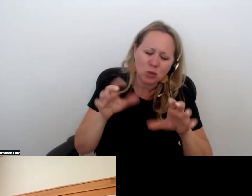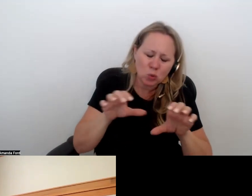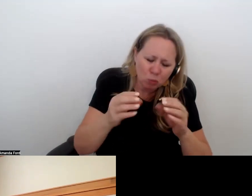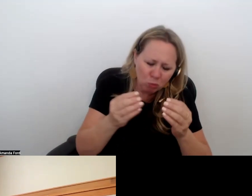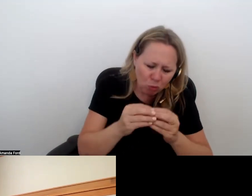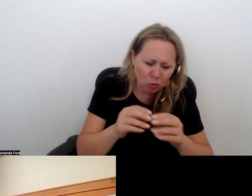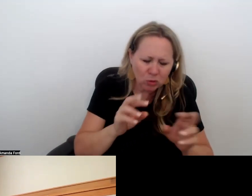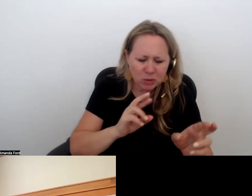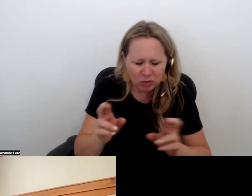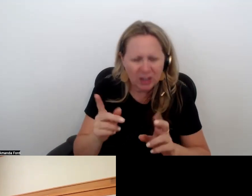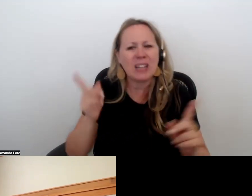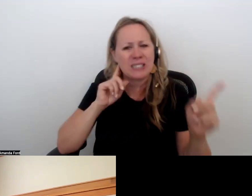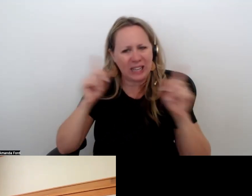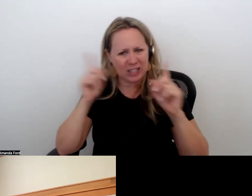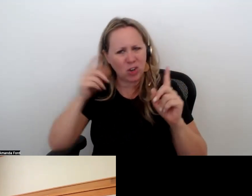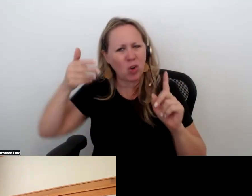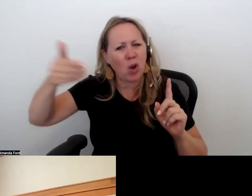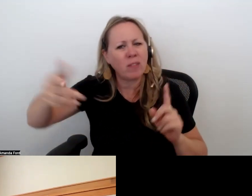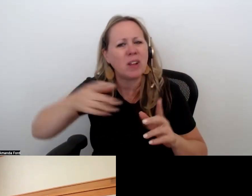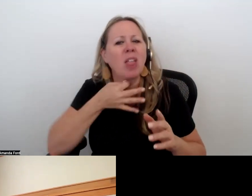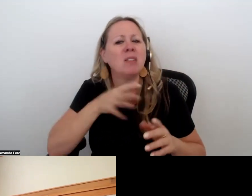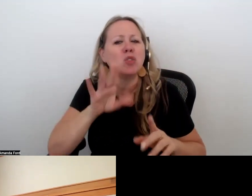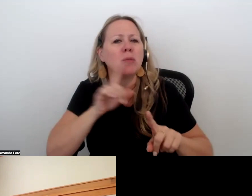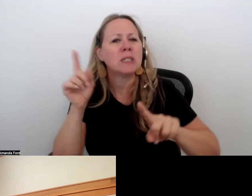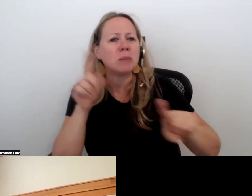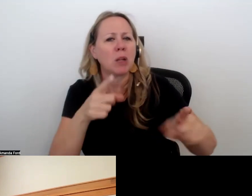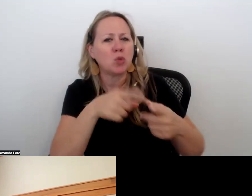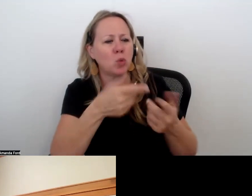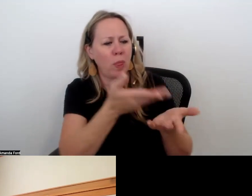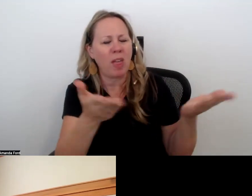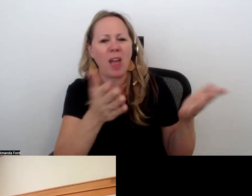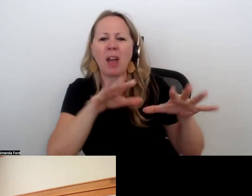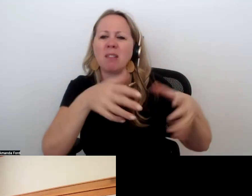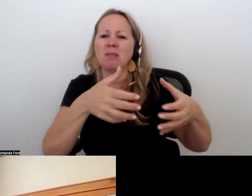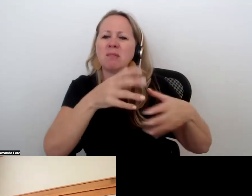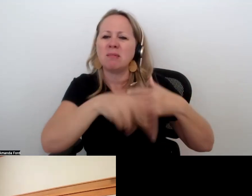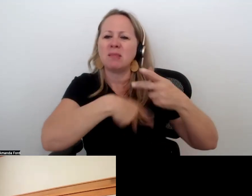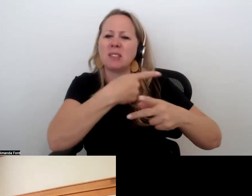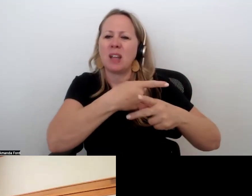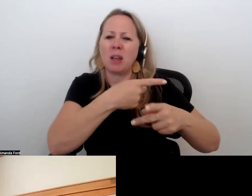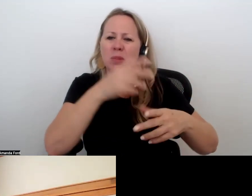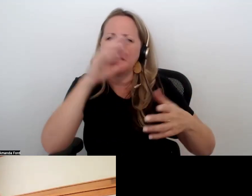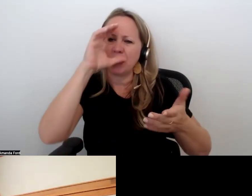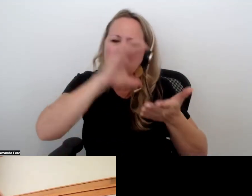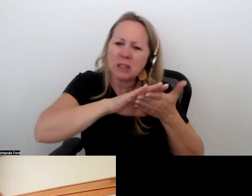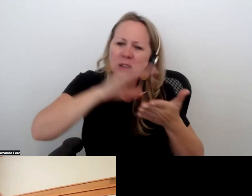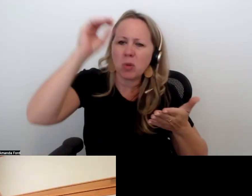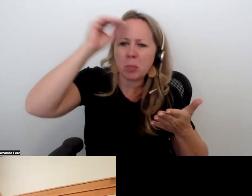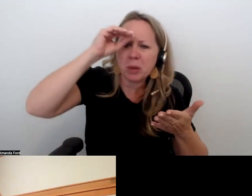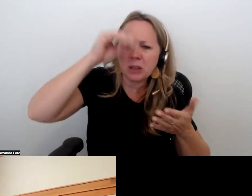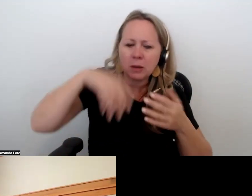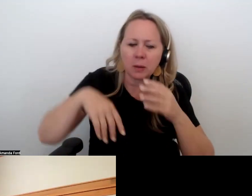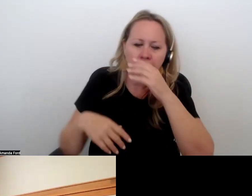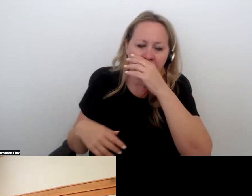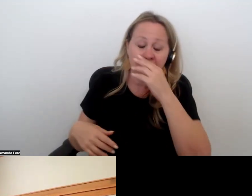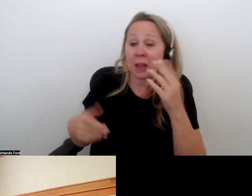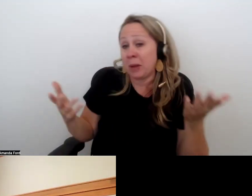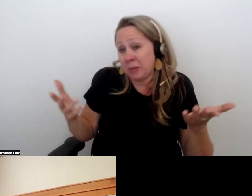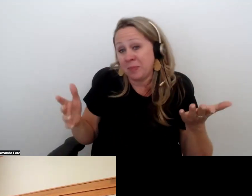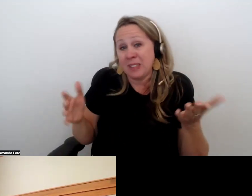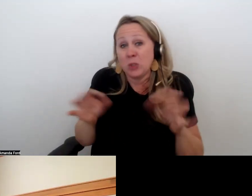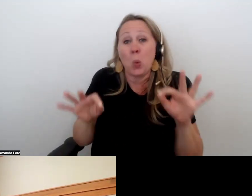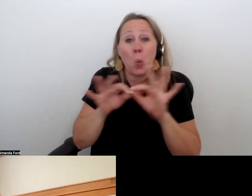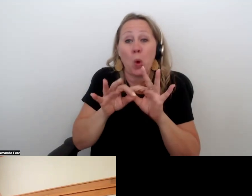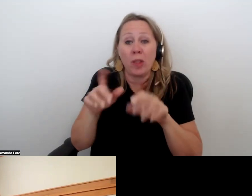that from colleagues. What would you say to counter that belief? Yeah, I mean, it does pay off in the long run. I mean, it's